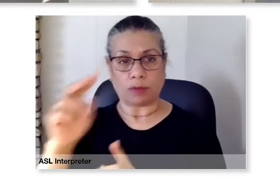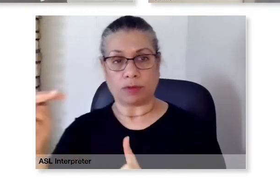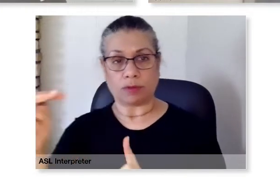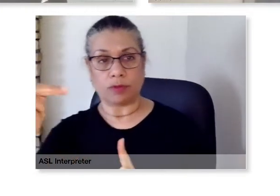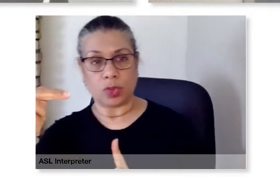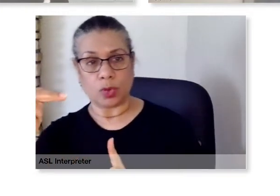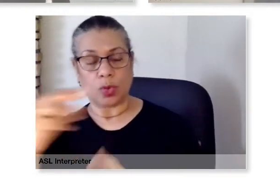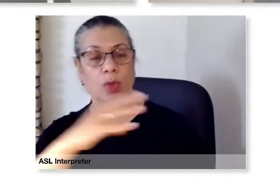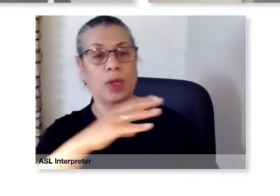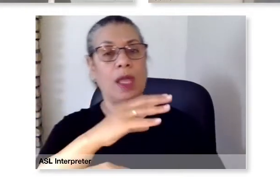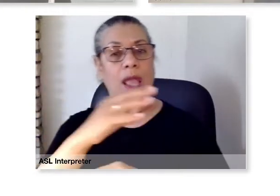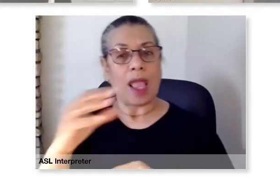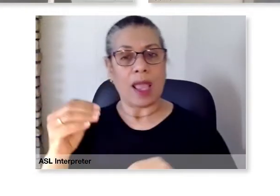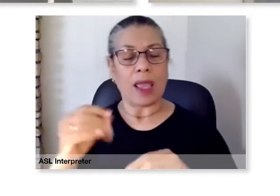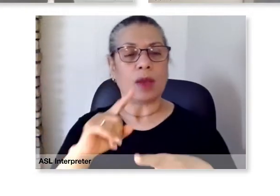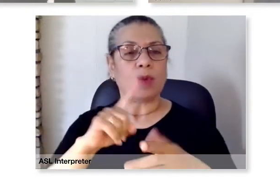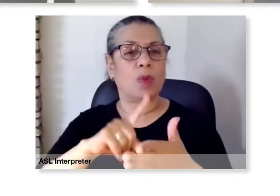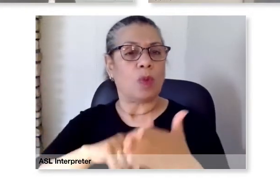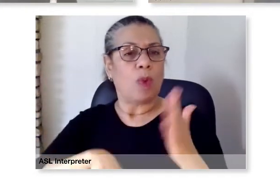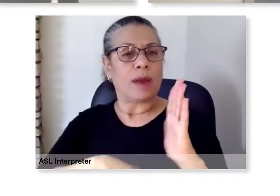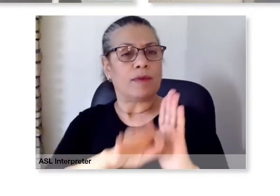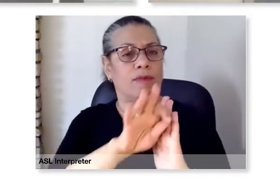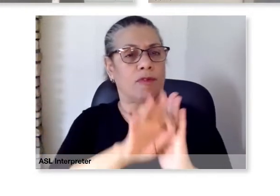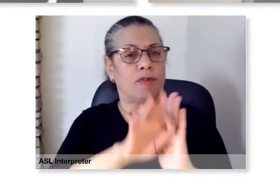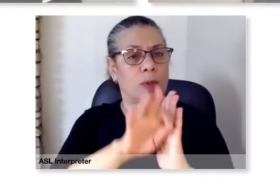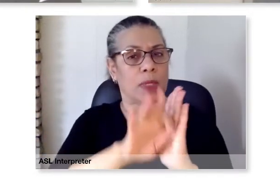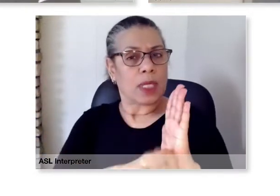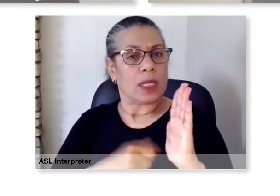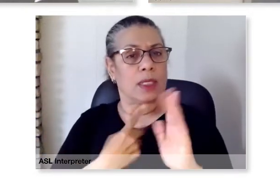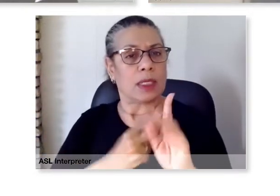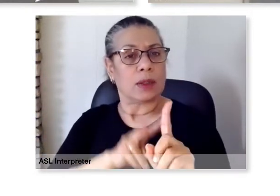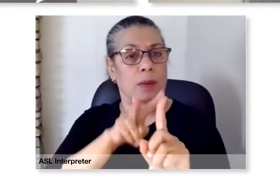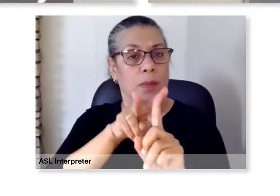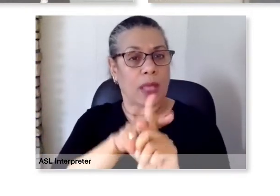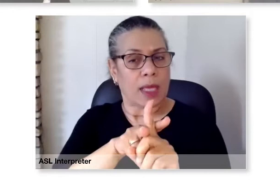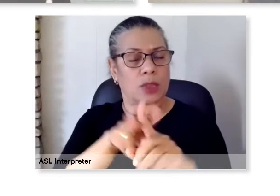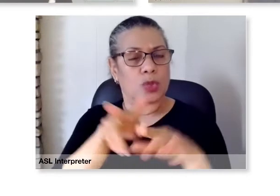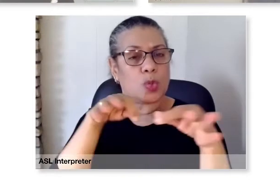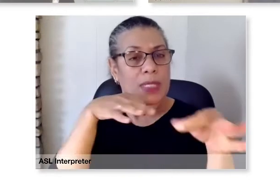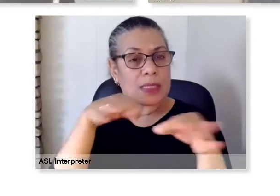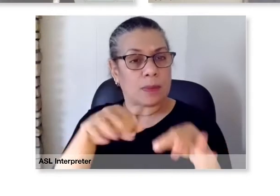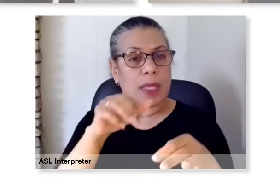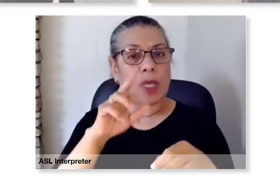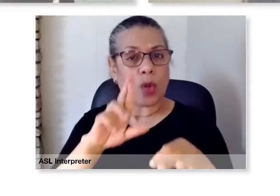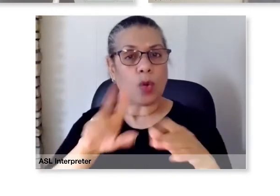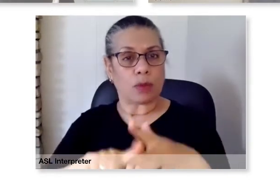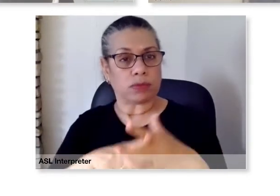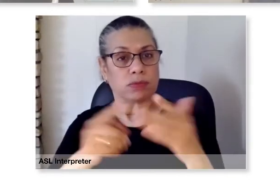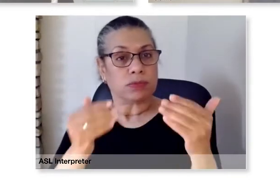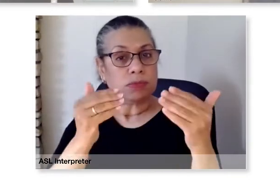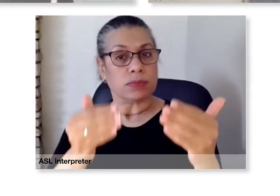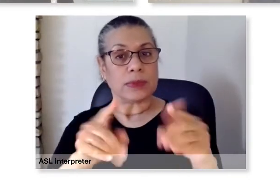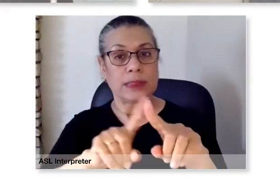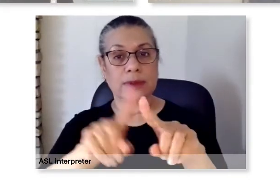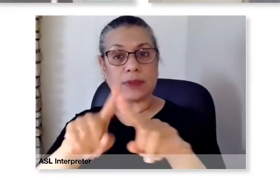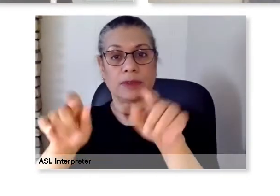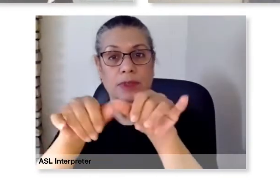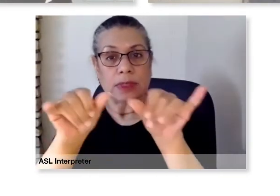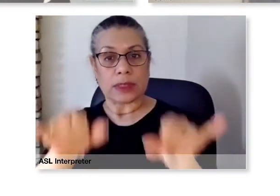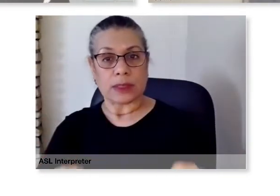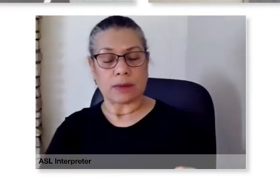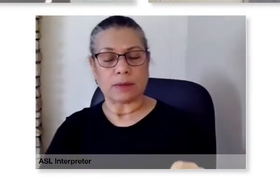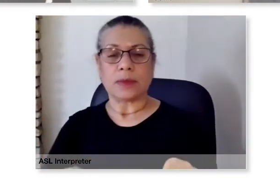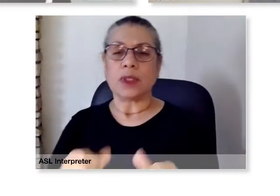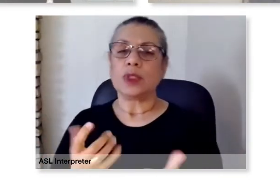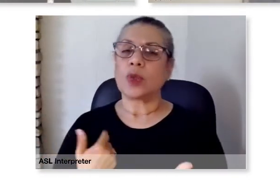investigating particular formalisms that can be deployed to either explain or implement systems. And so following that line, one